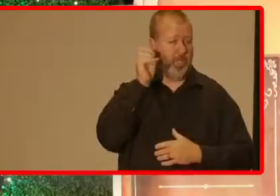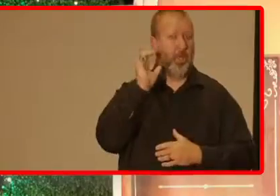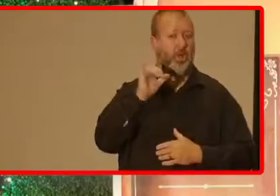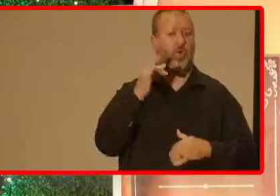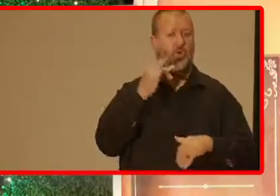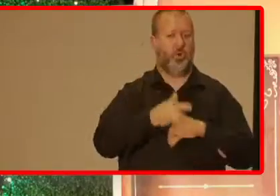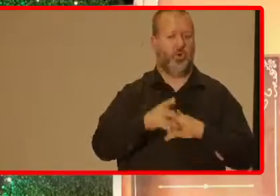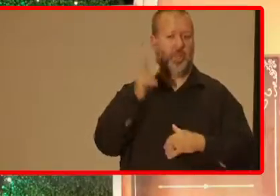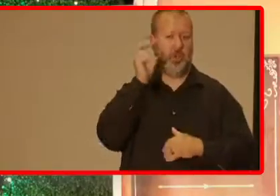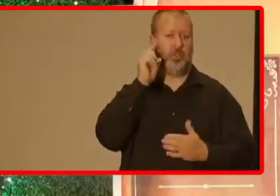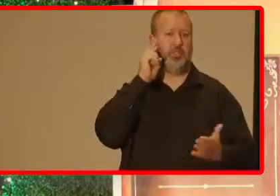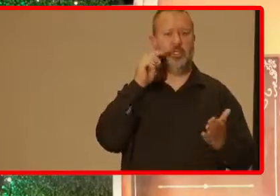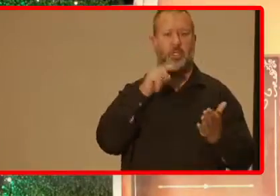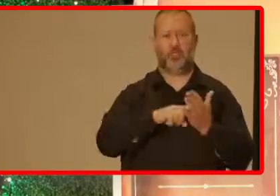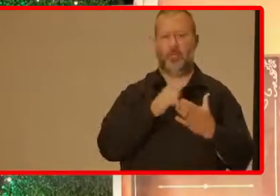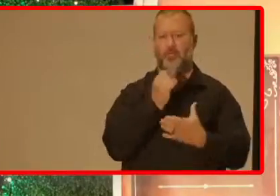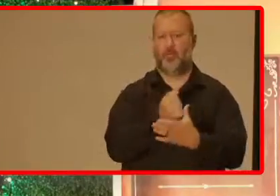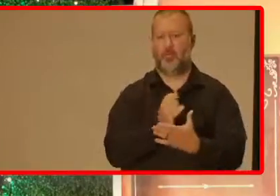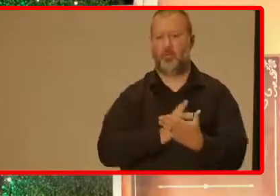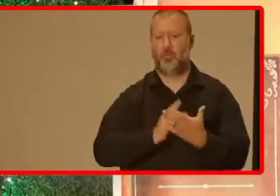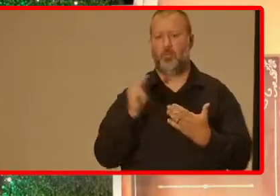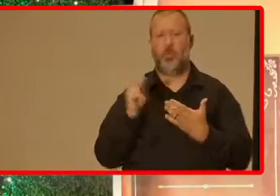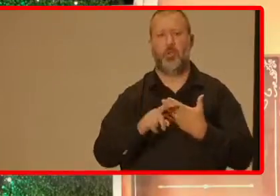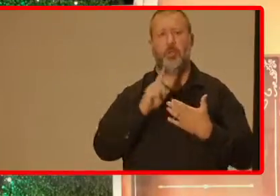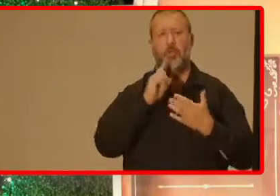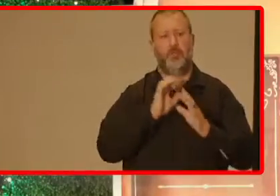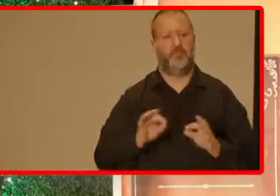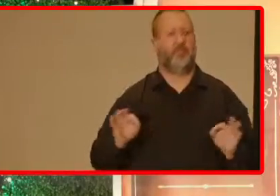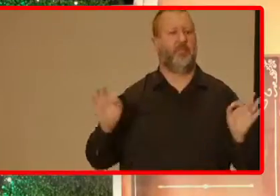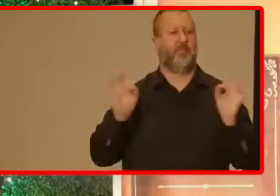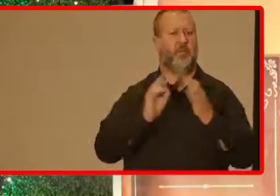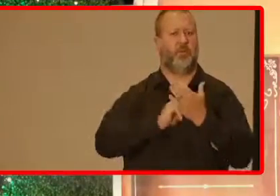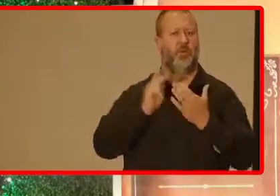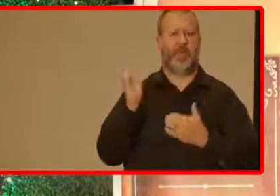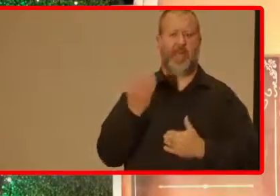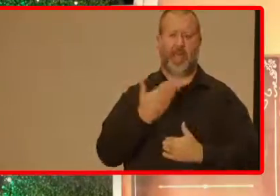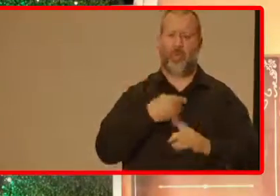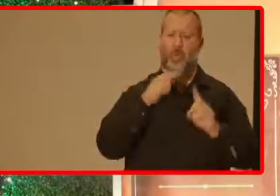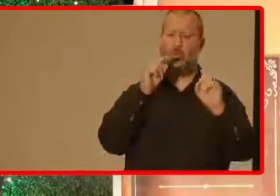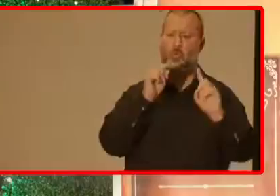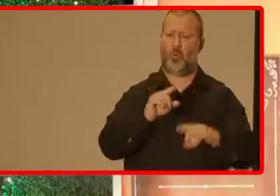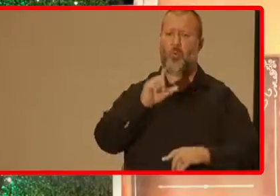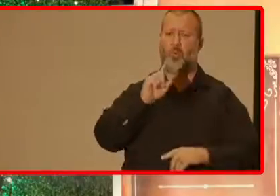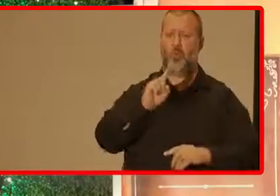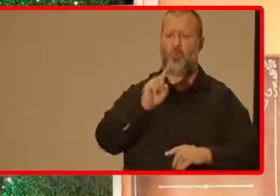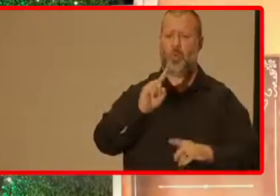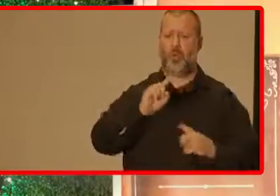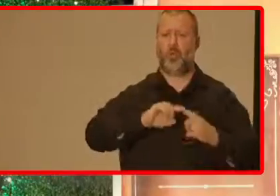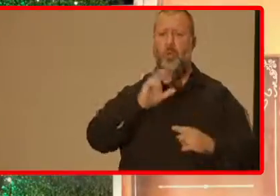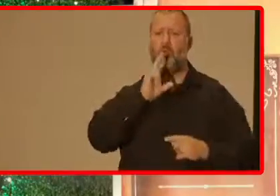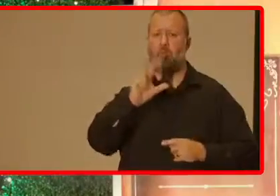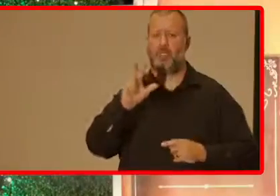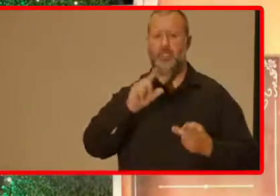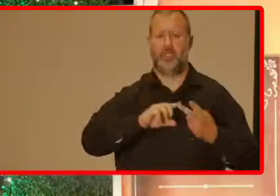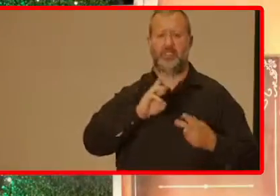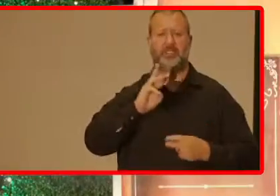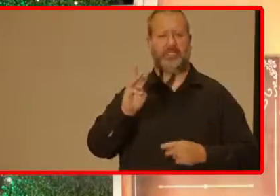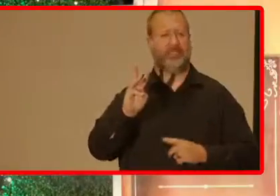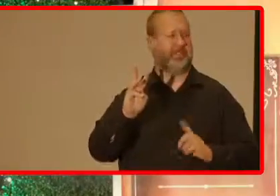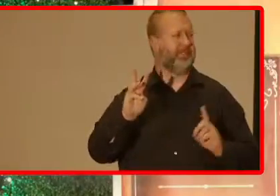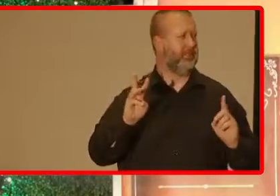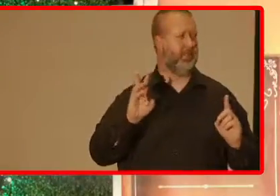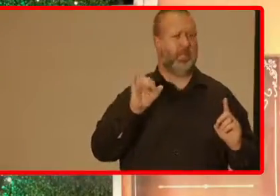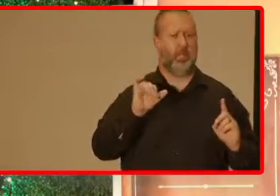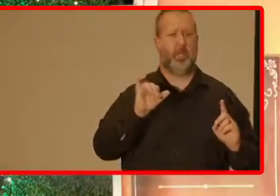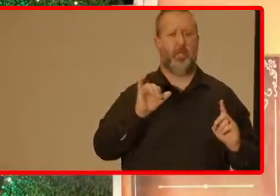Early Hearing Detection Intervention Program is a vital program, and our EDDIE goals are 1, 3, and 6. Diagnosis, a screening